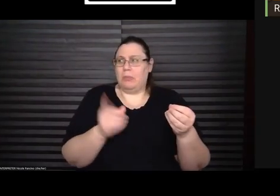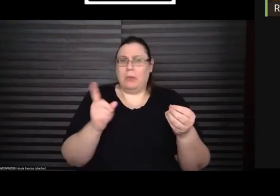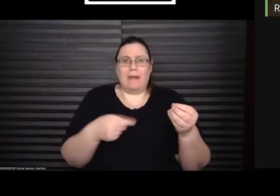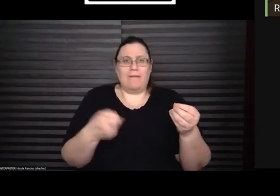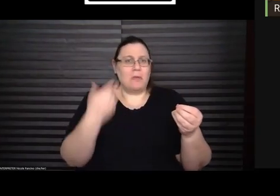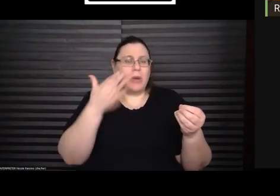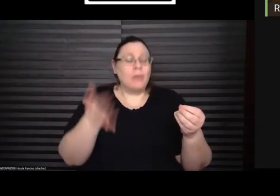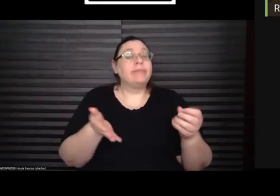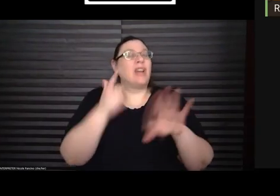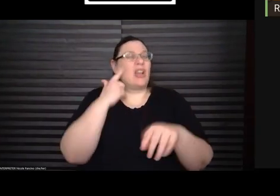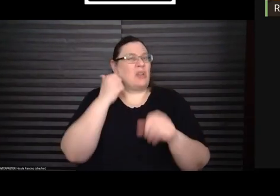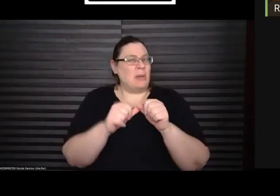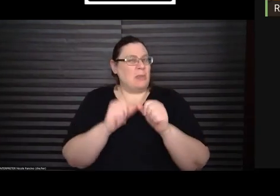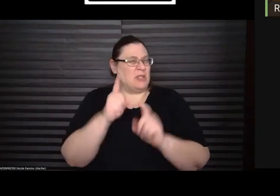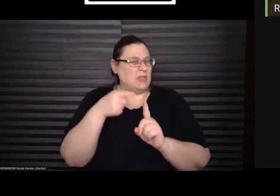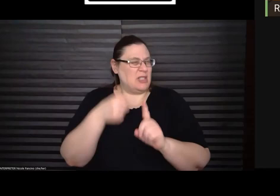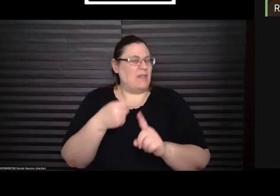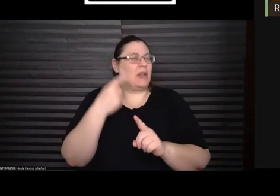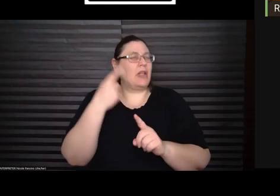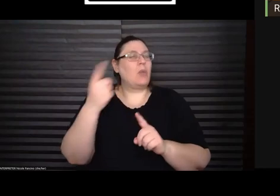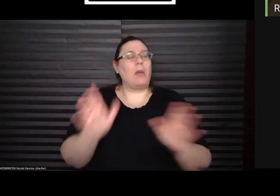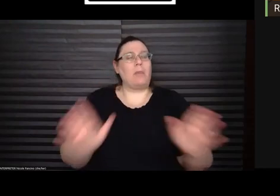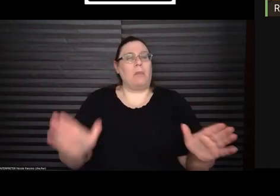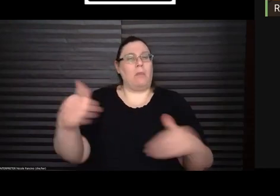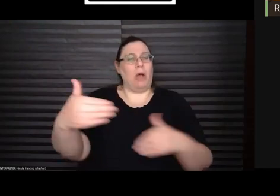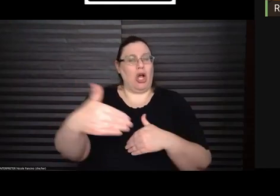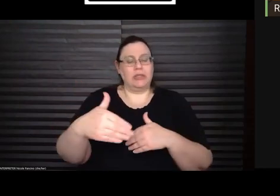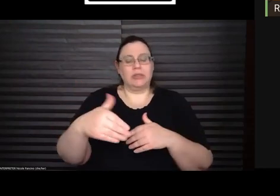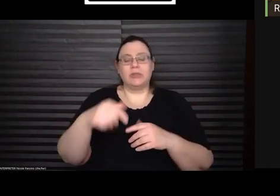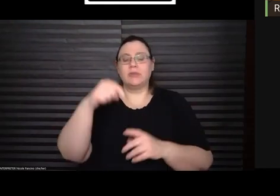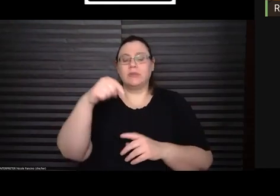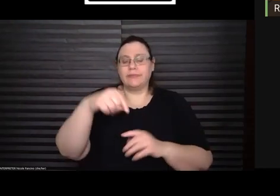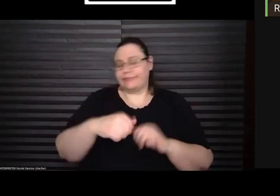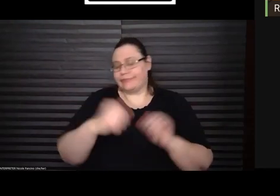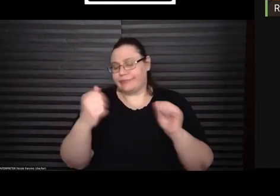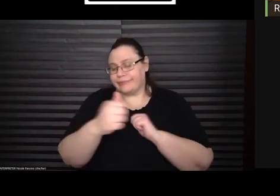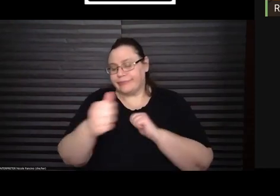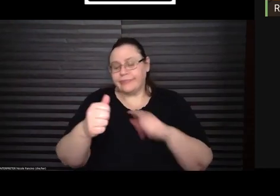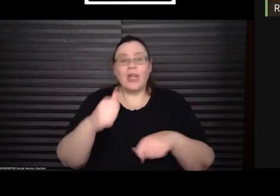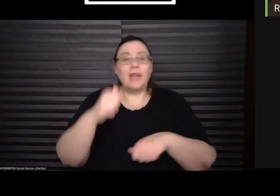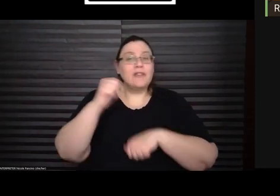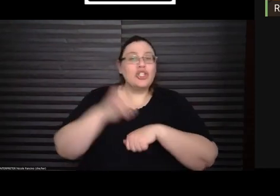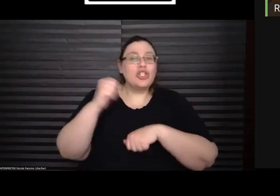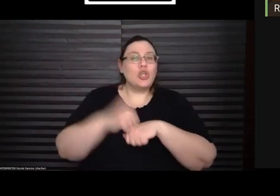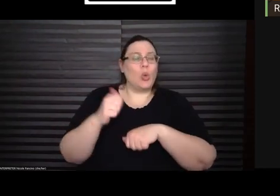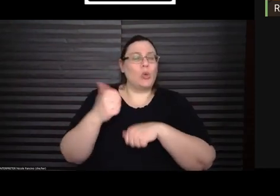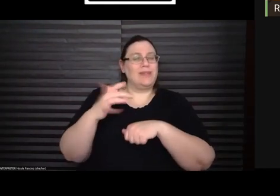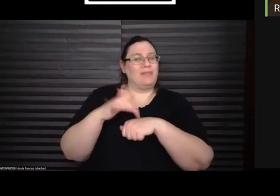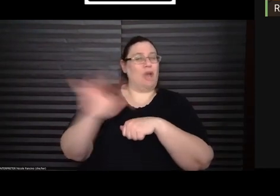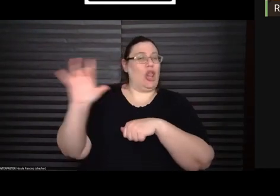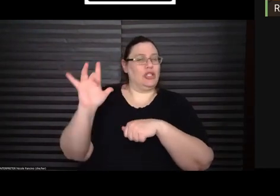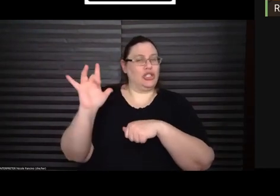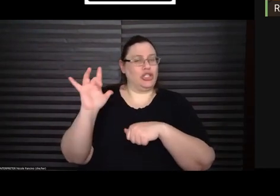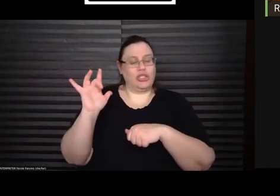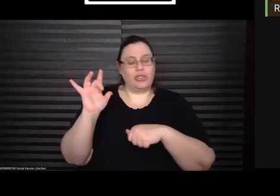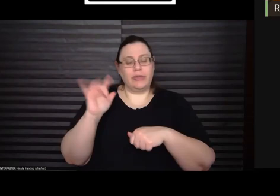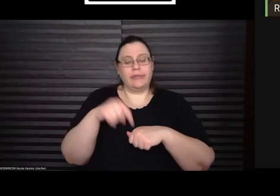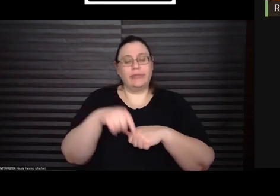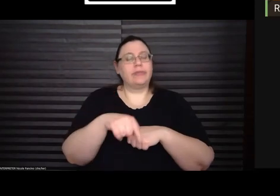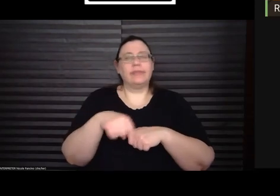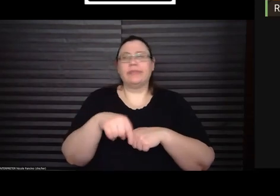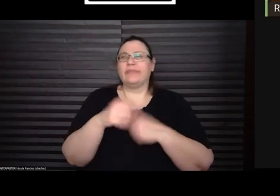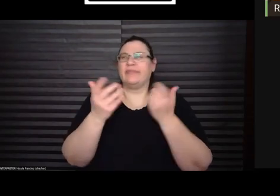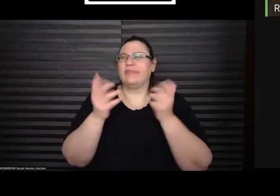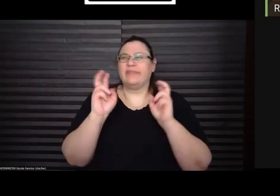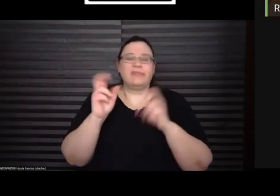didn't know where they'd come from. I remember in particular, there was this one box of polished stones, right? And the stones had been,